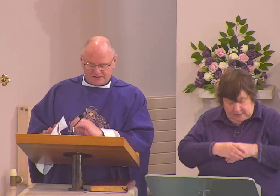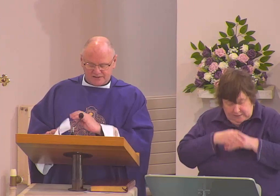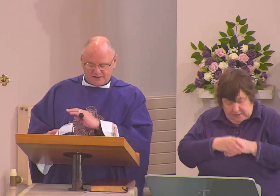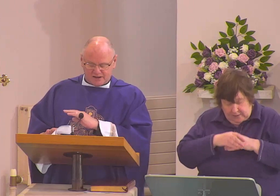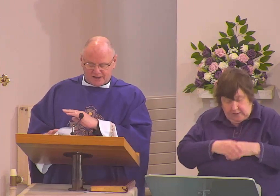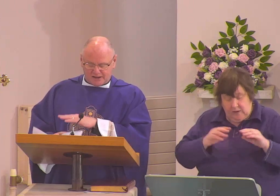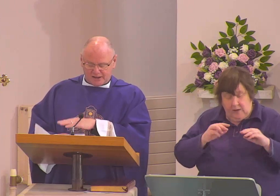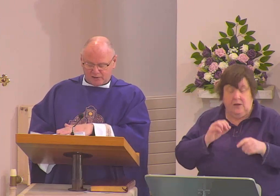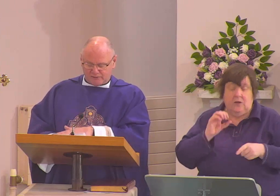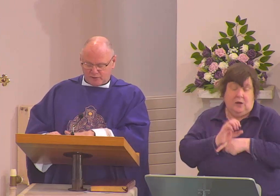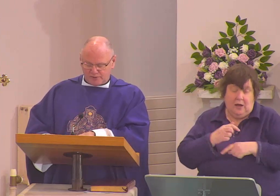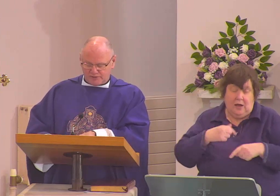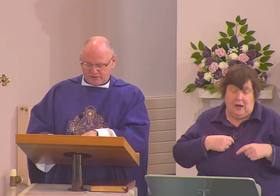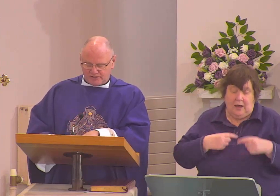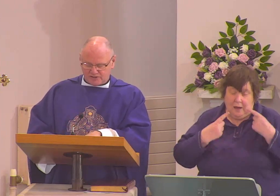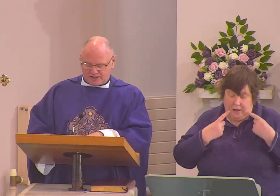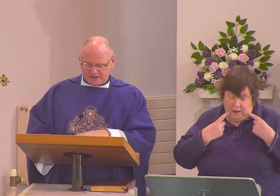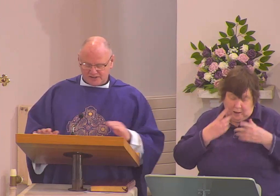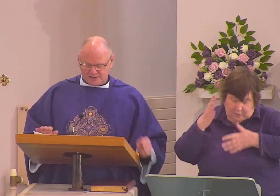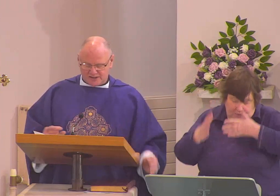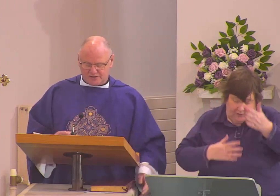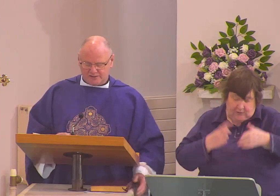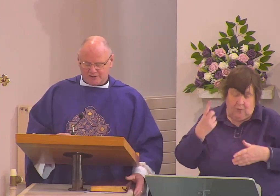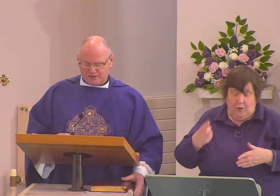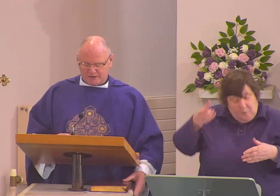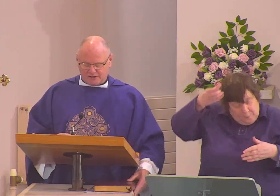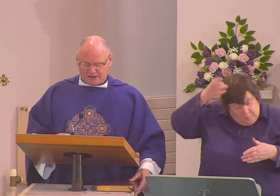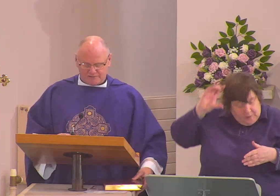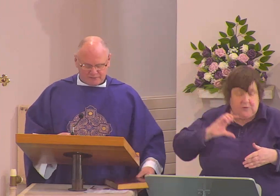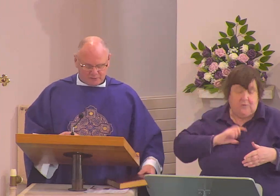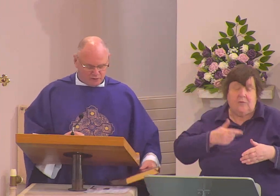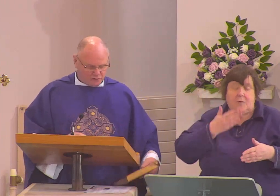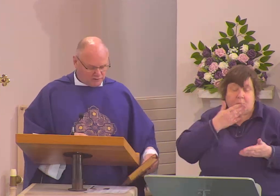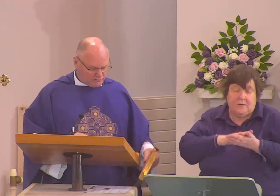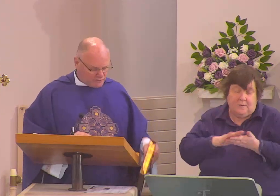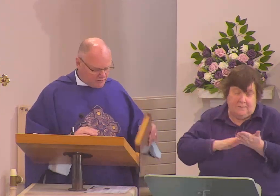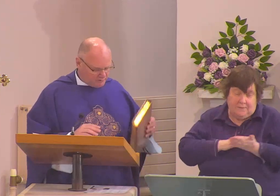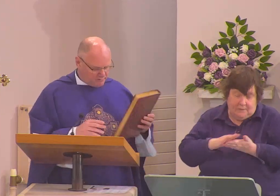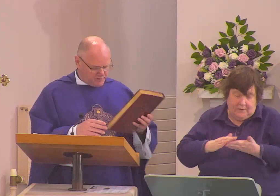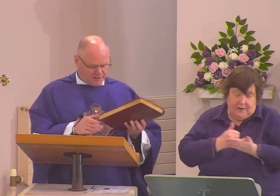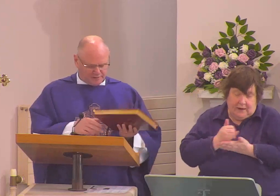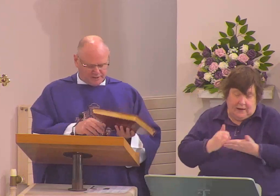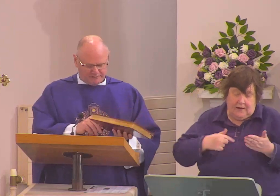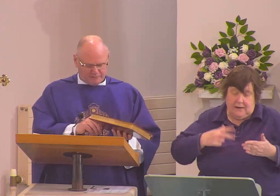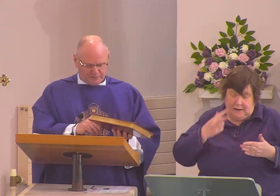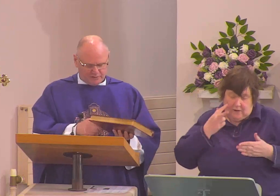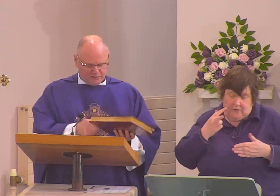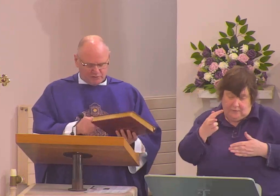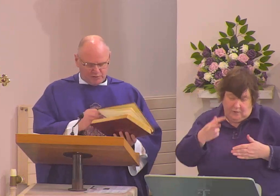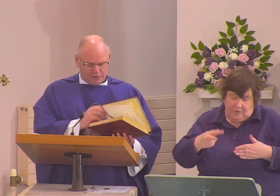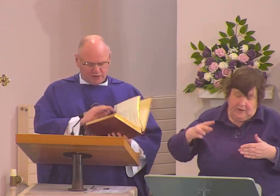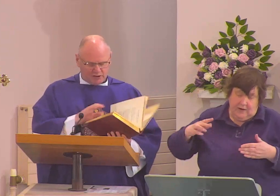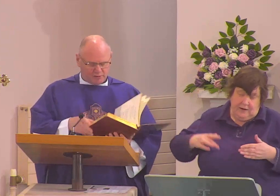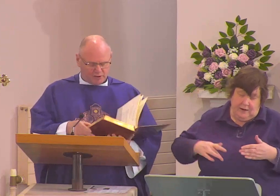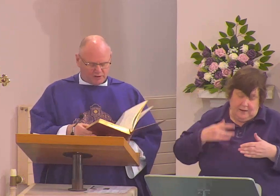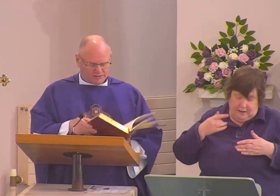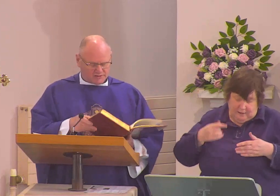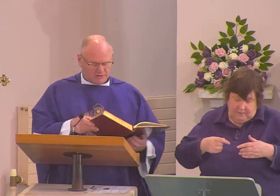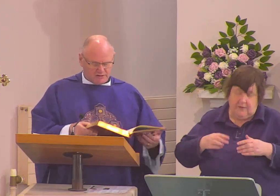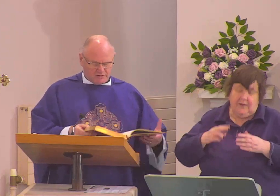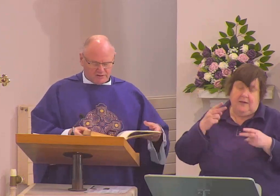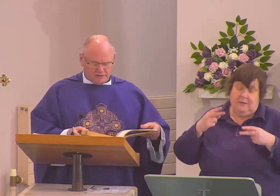sins, and I look forward to the resurrection of the dead and the life of the world to come. Amen. We make our